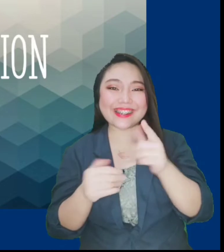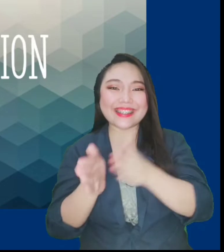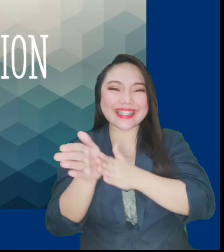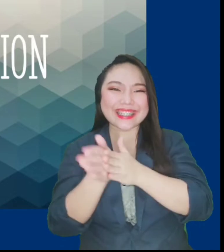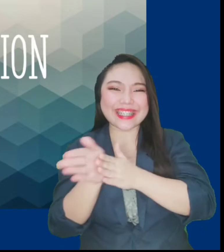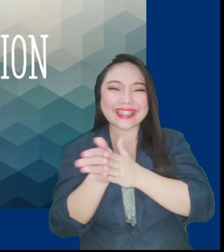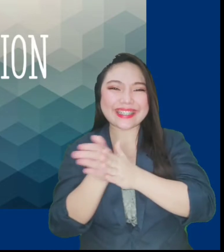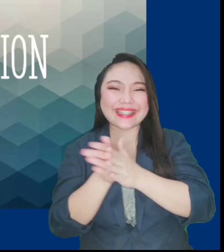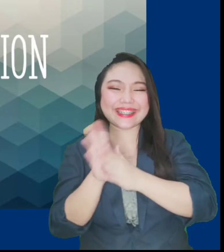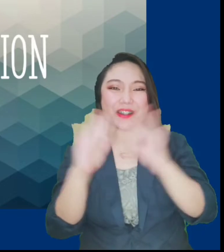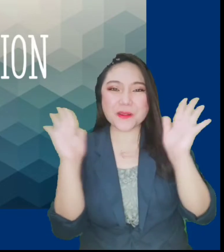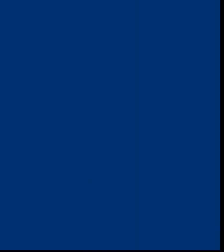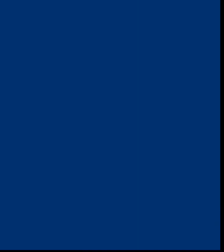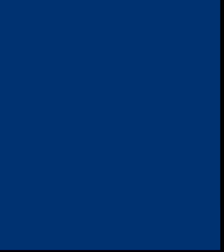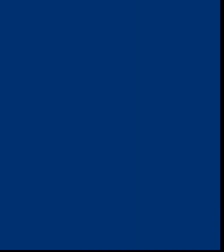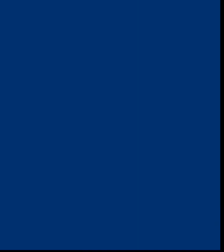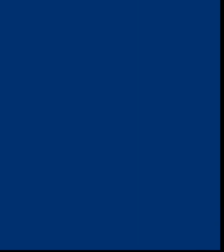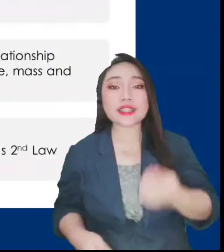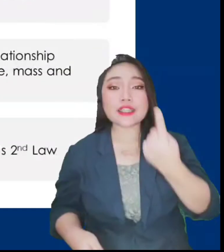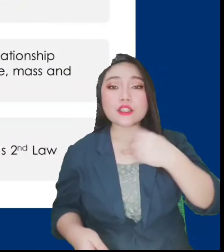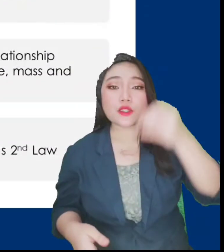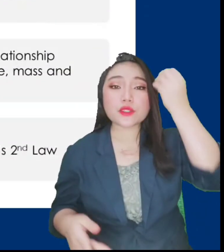I hope that you are all excited.